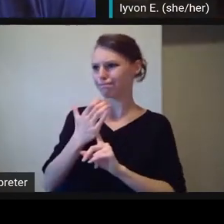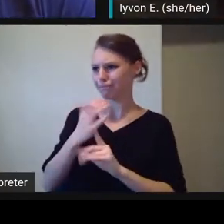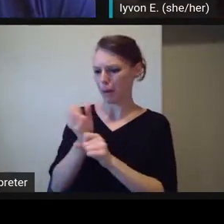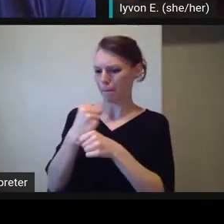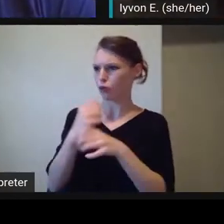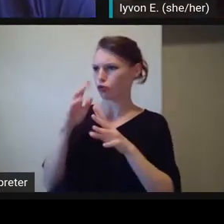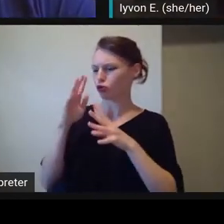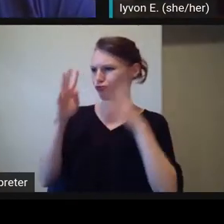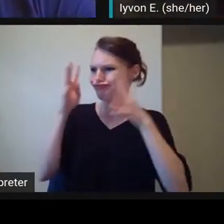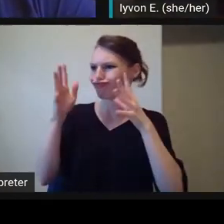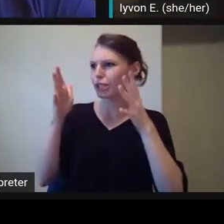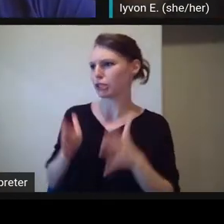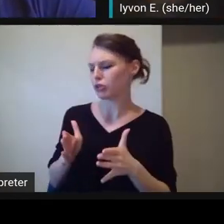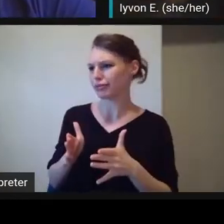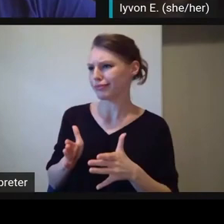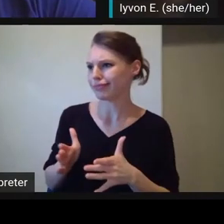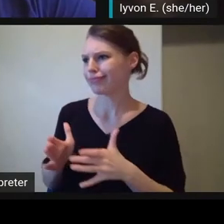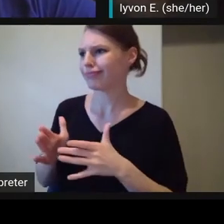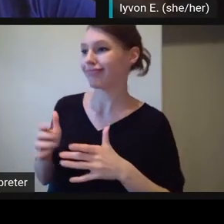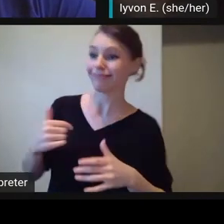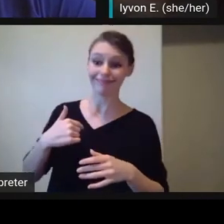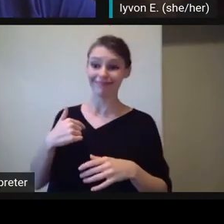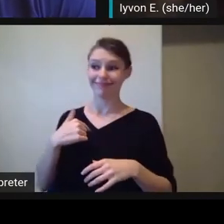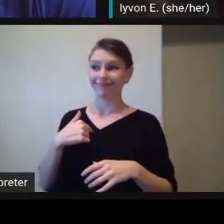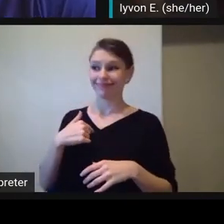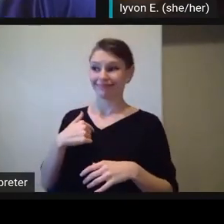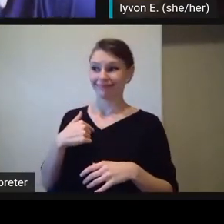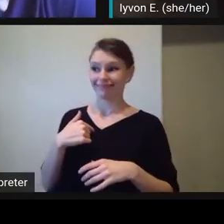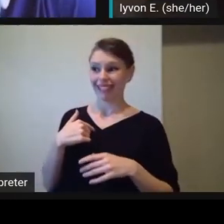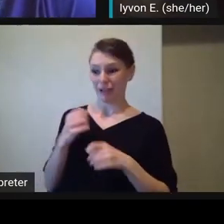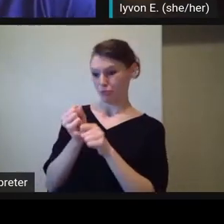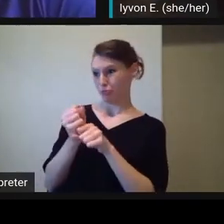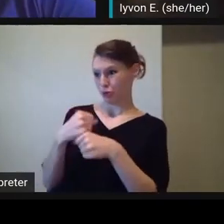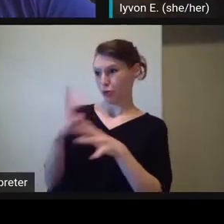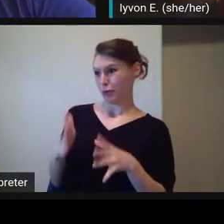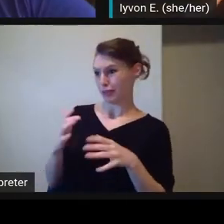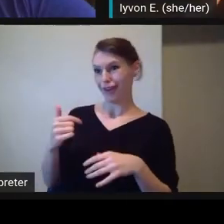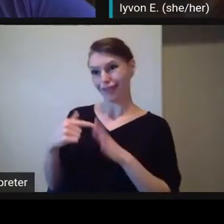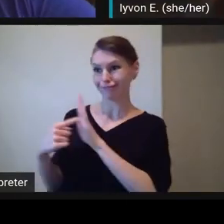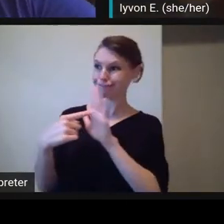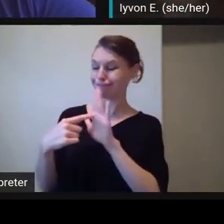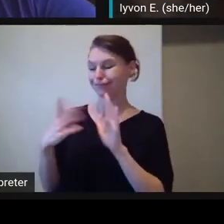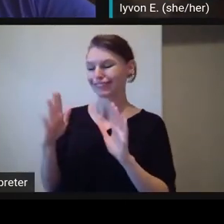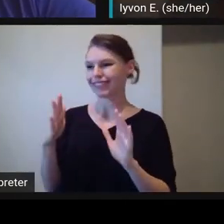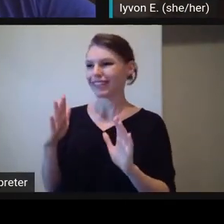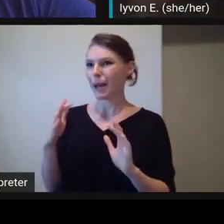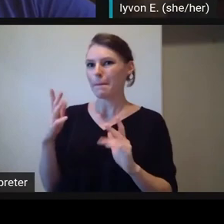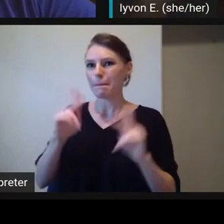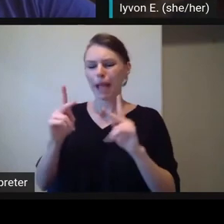when I'm like, yeah, I produce and I love it. They're like, what? But I don't always, and this is not to say I love it